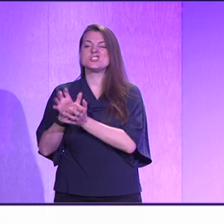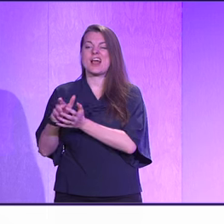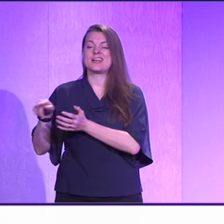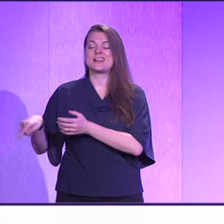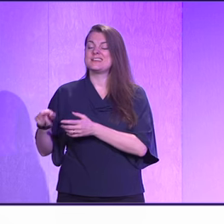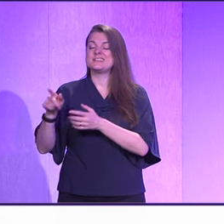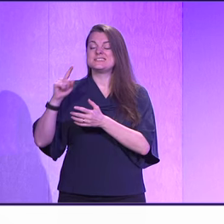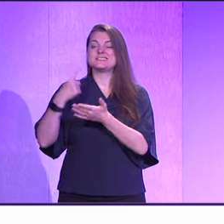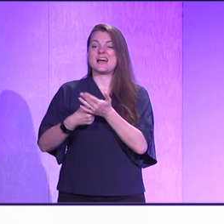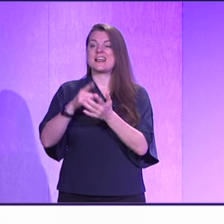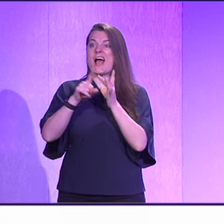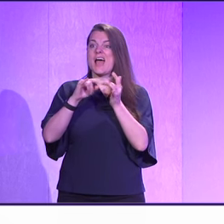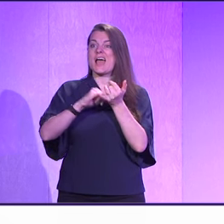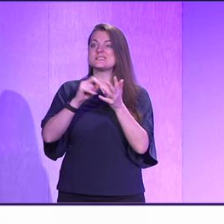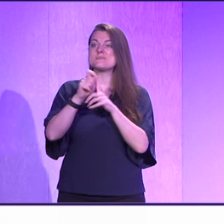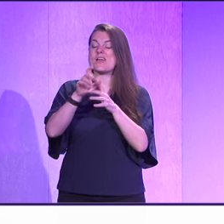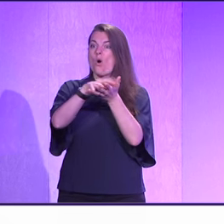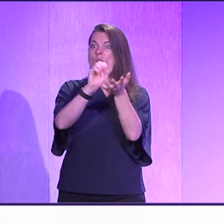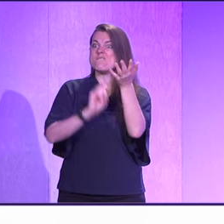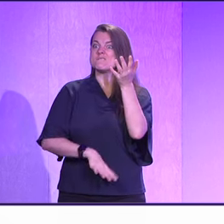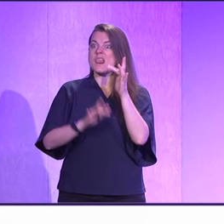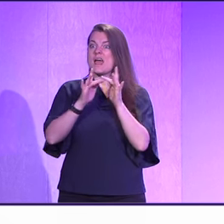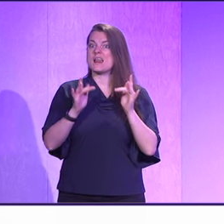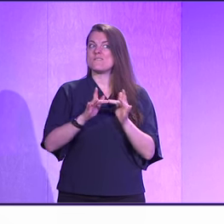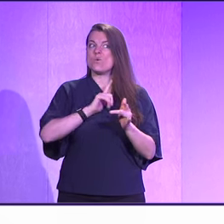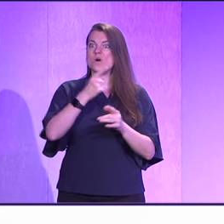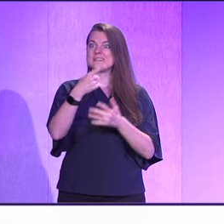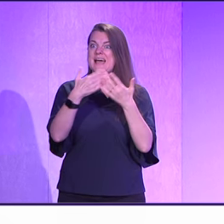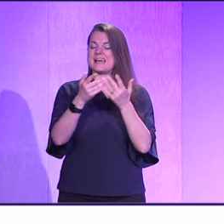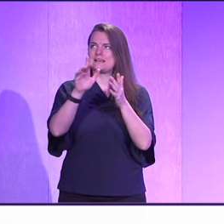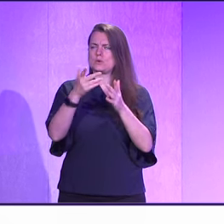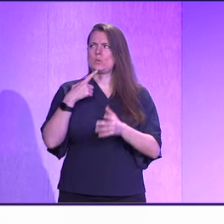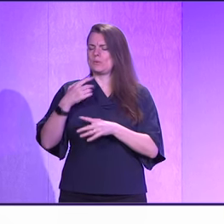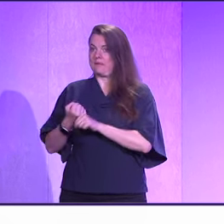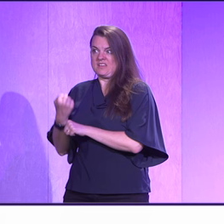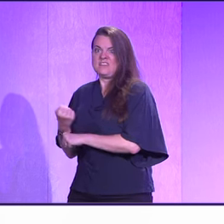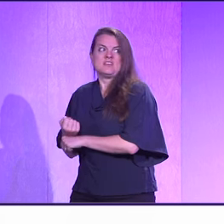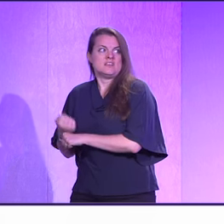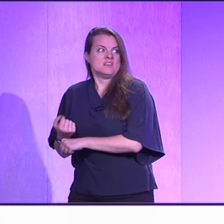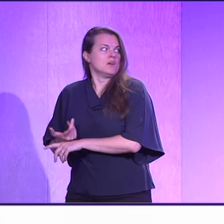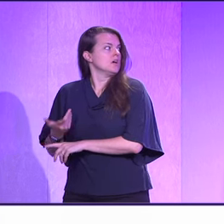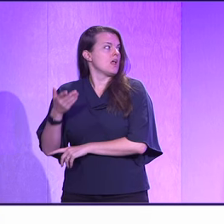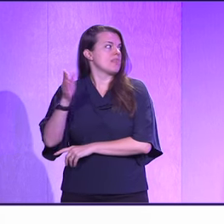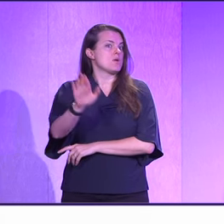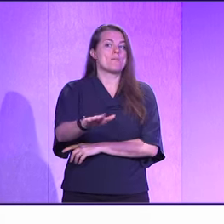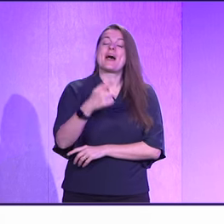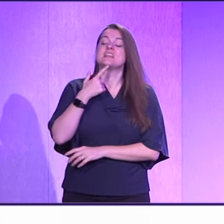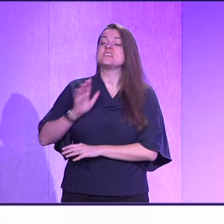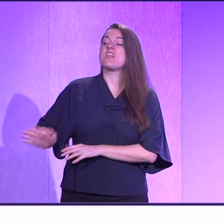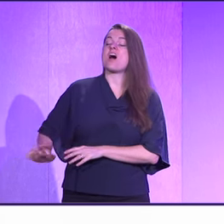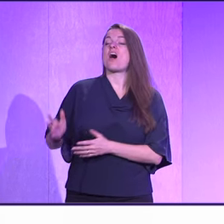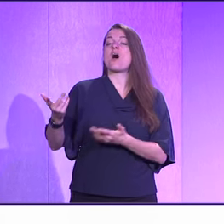decided to take our ISP offline for a day for that. Once we got things just about fixed, I went on IRC and went, nah, we fixed our